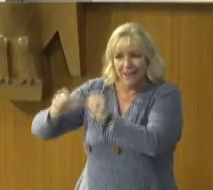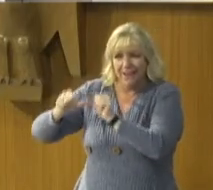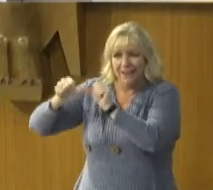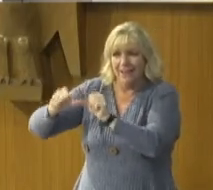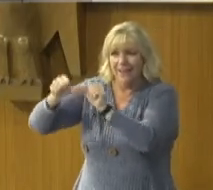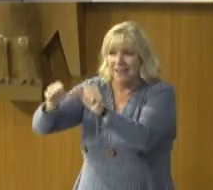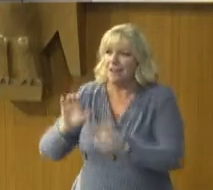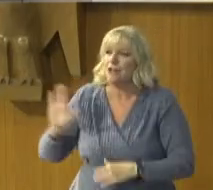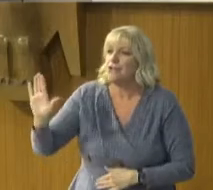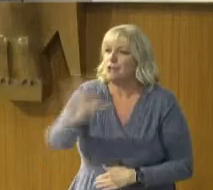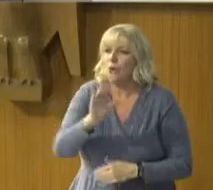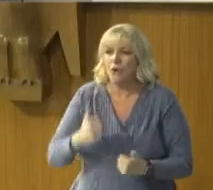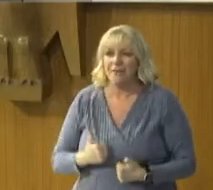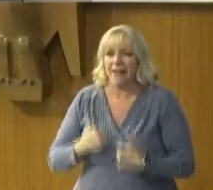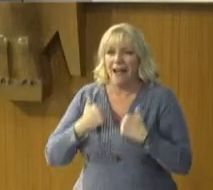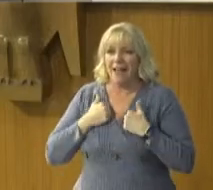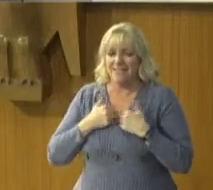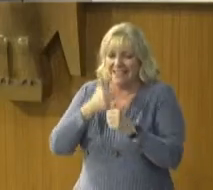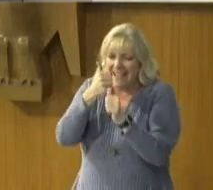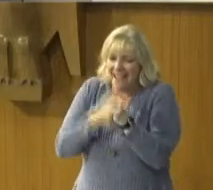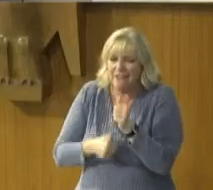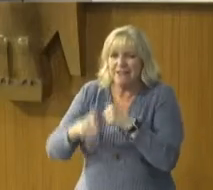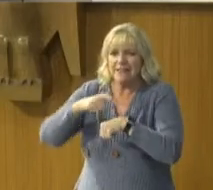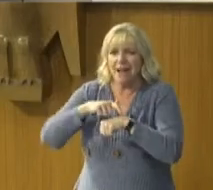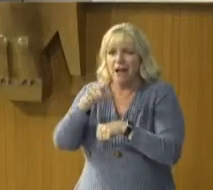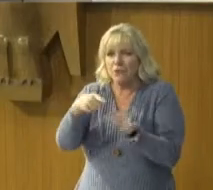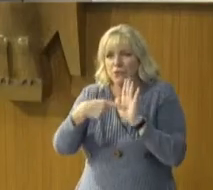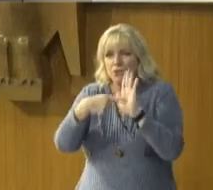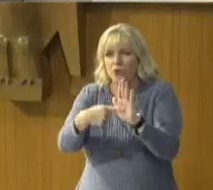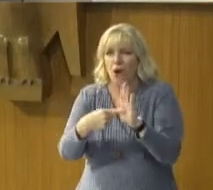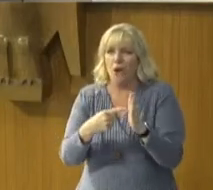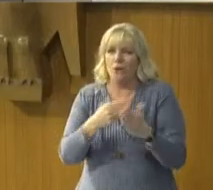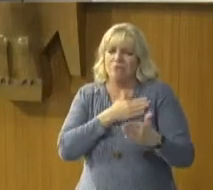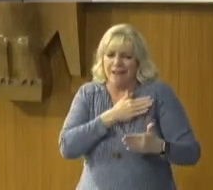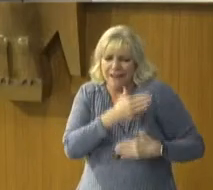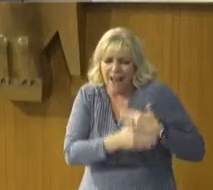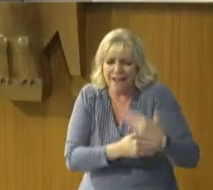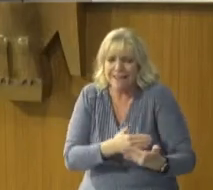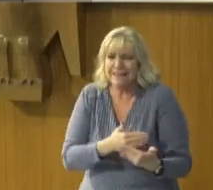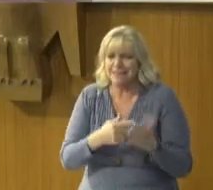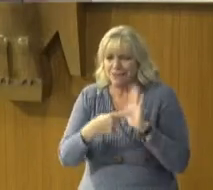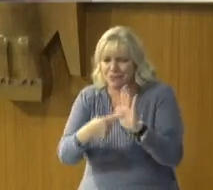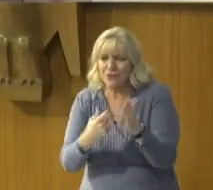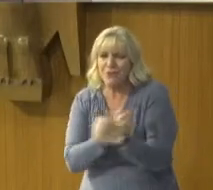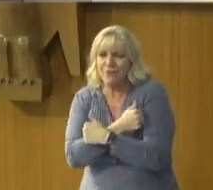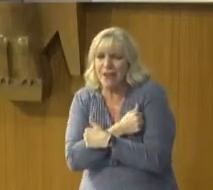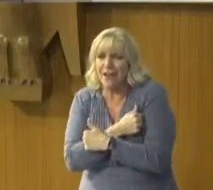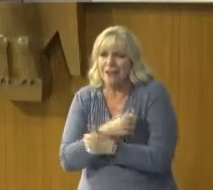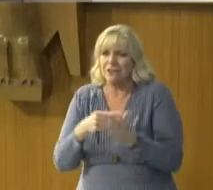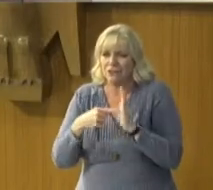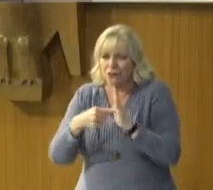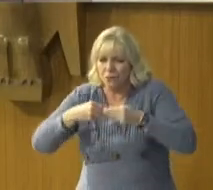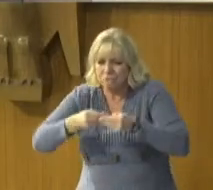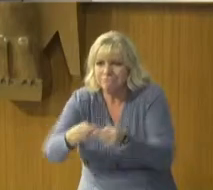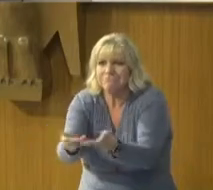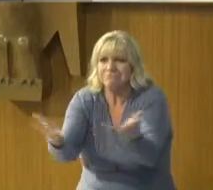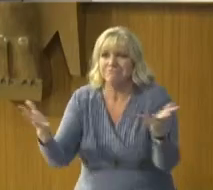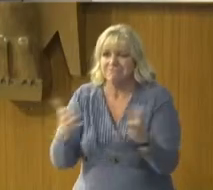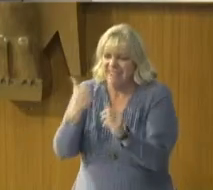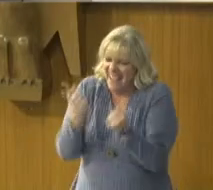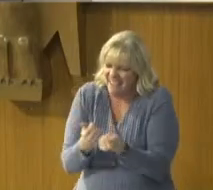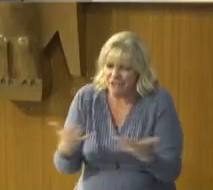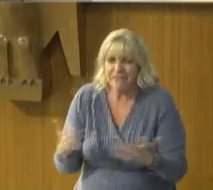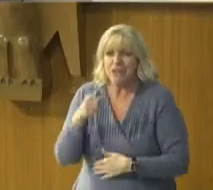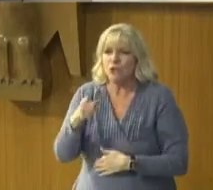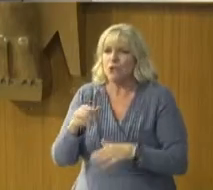of our lives, through every act of kindness and compassion and generosity that we perform, through every